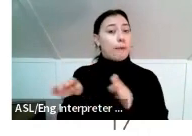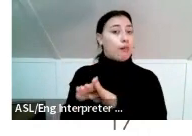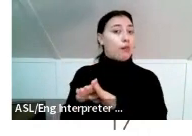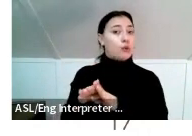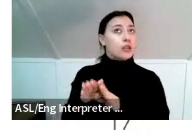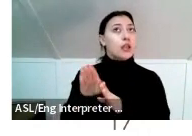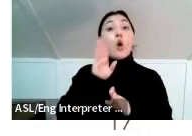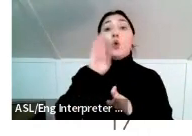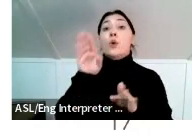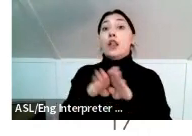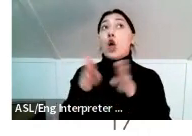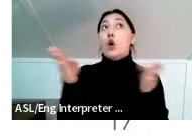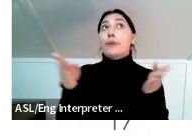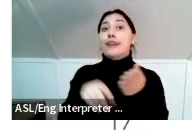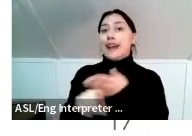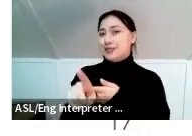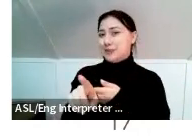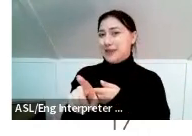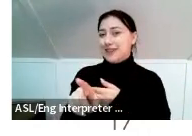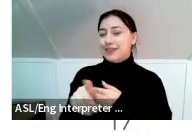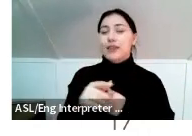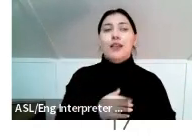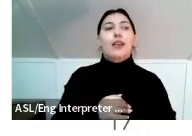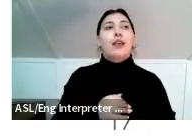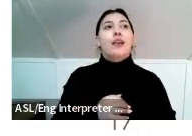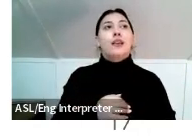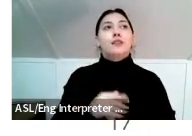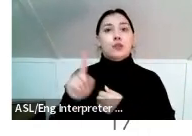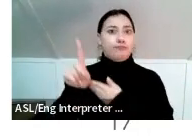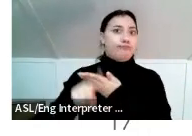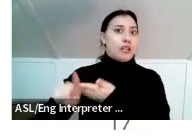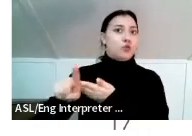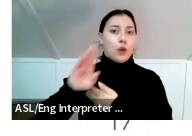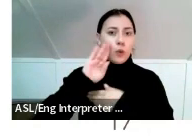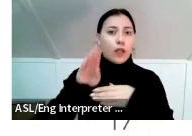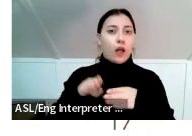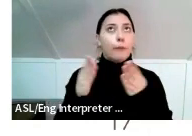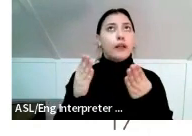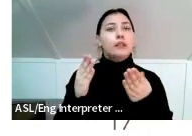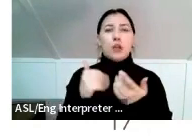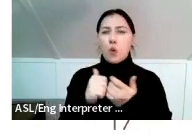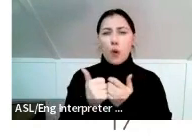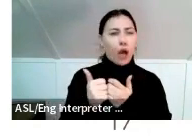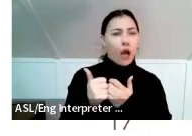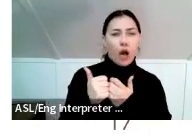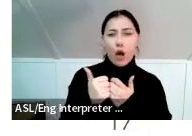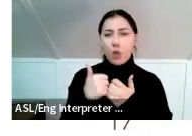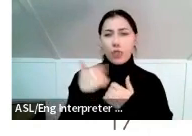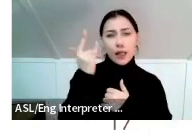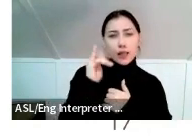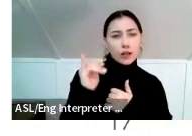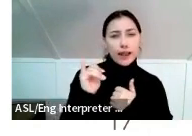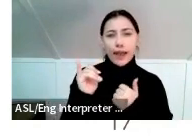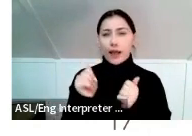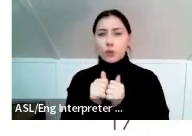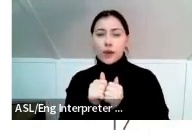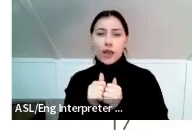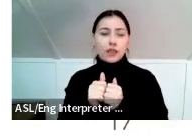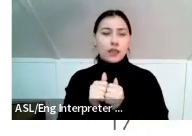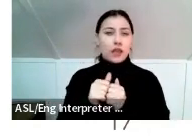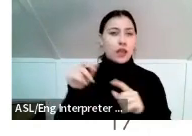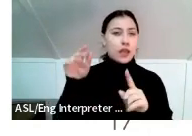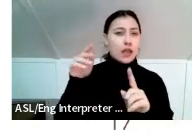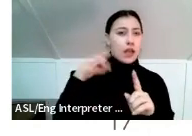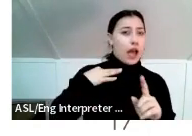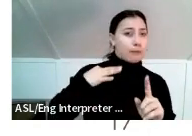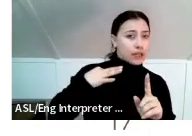open next week. And the way that'll work, the application periods are open at the